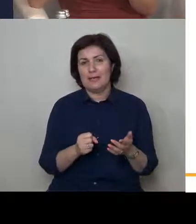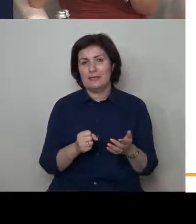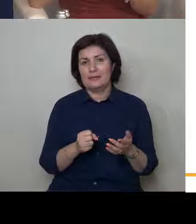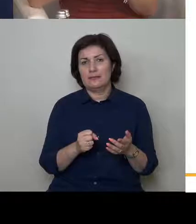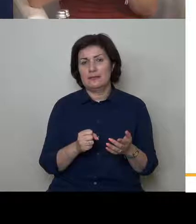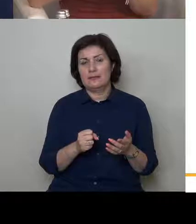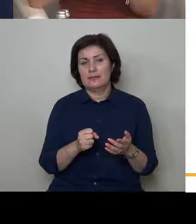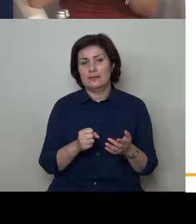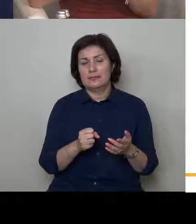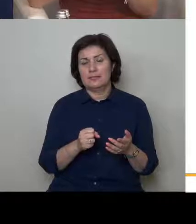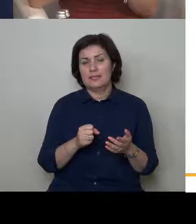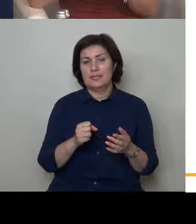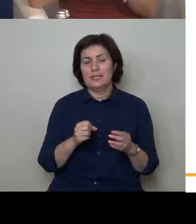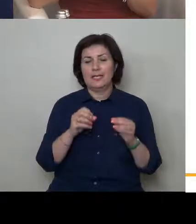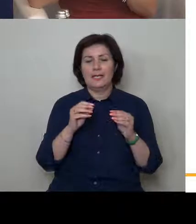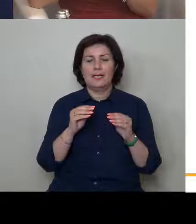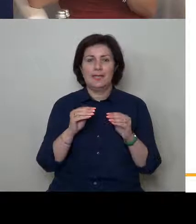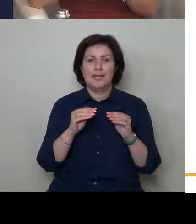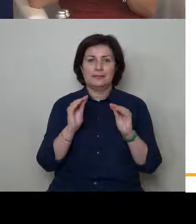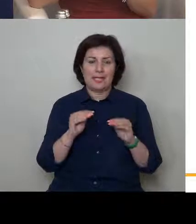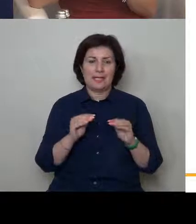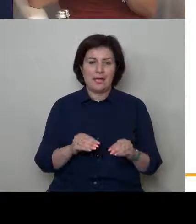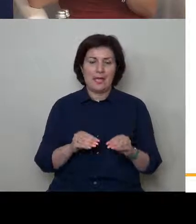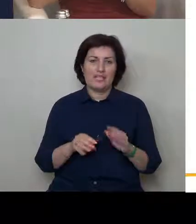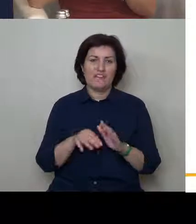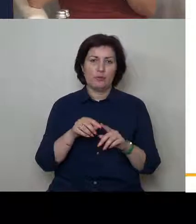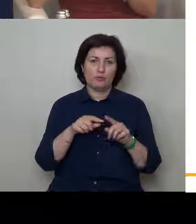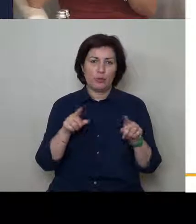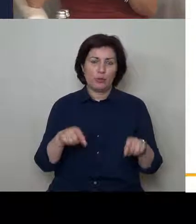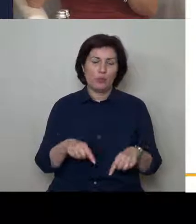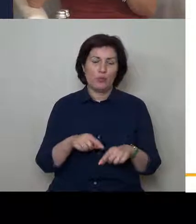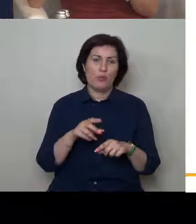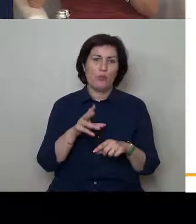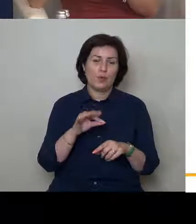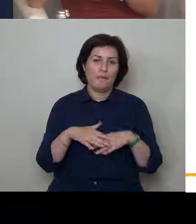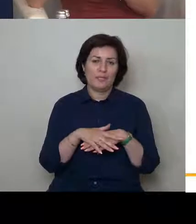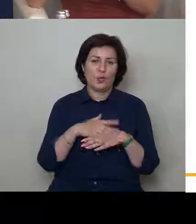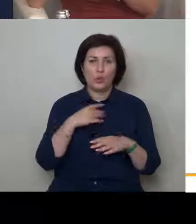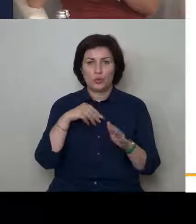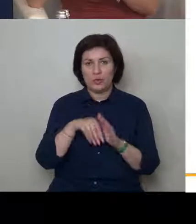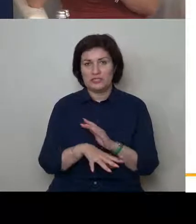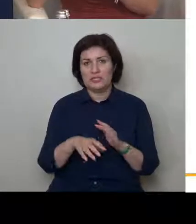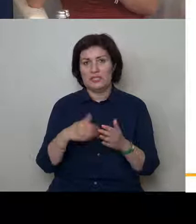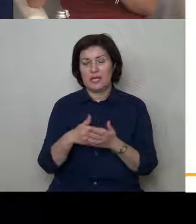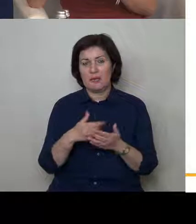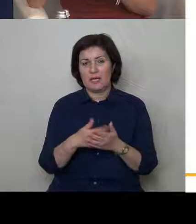158-3, and it clearly differentiates between the liability for